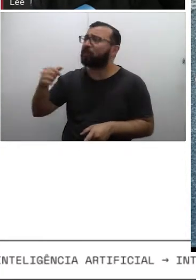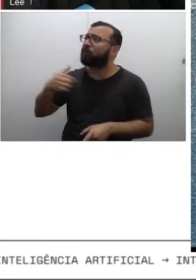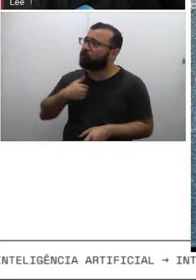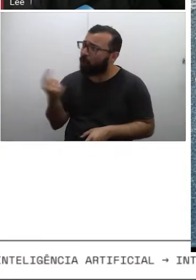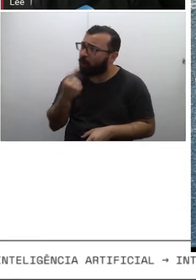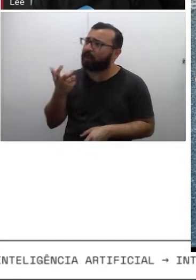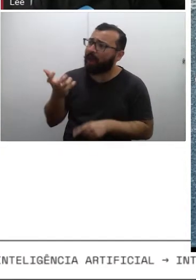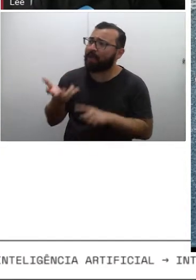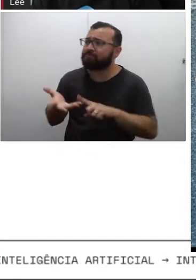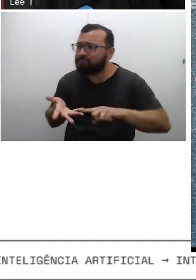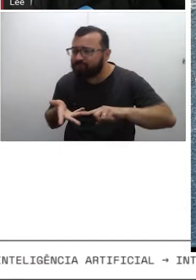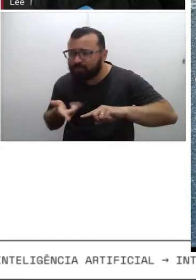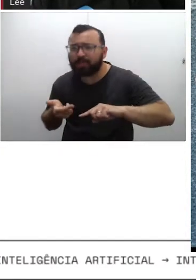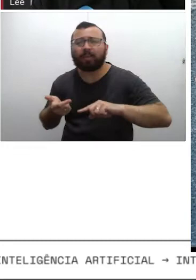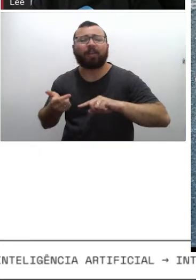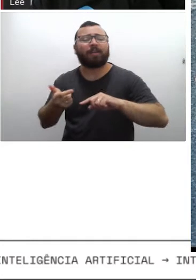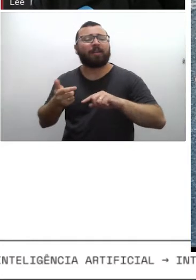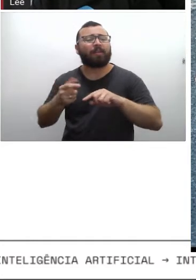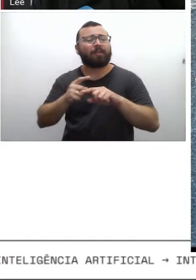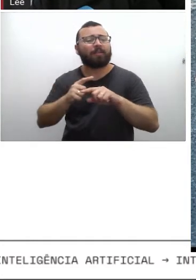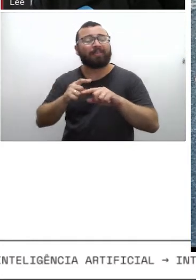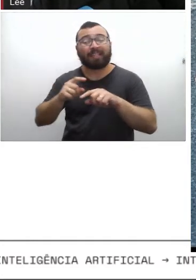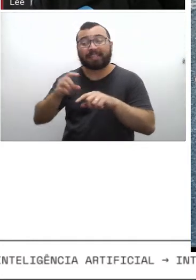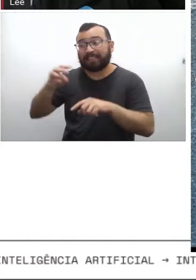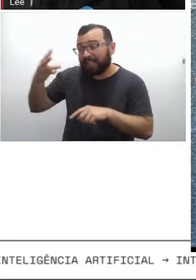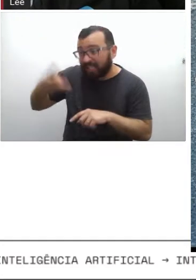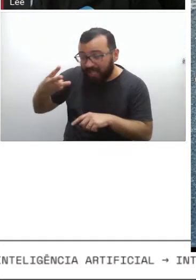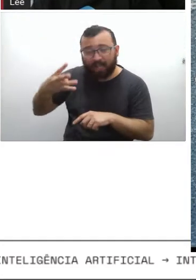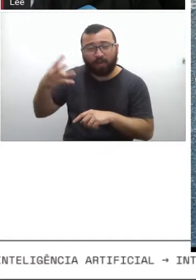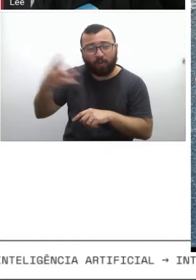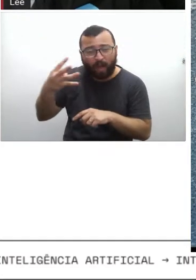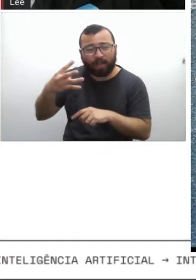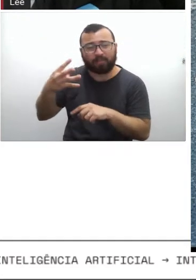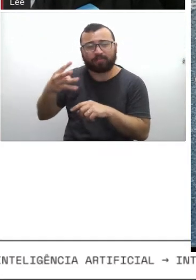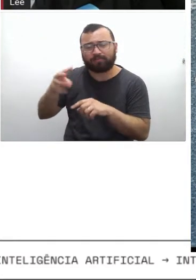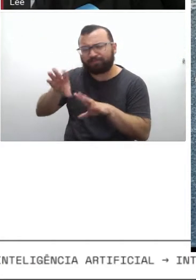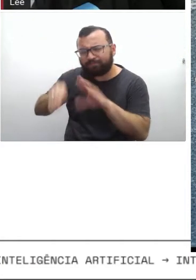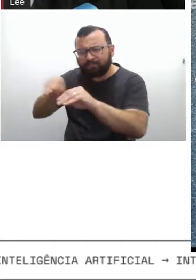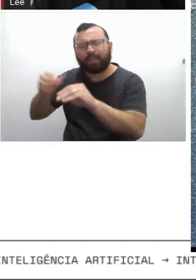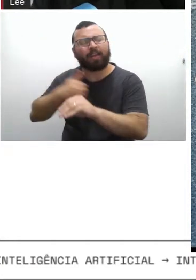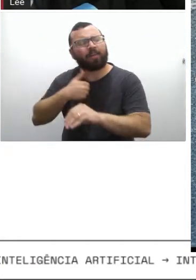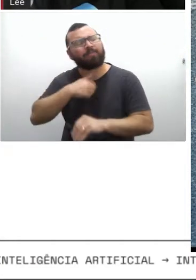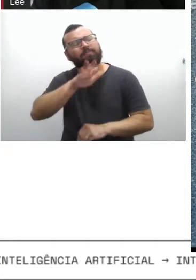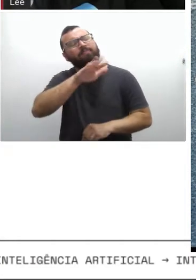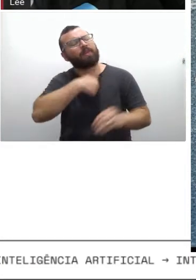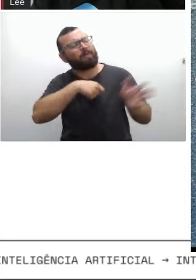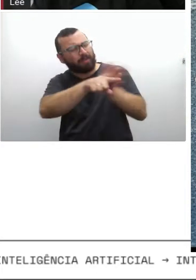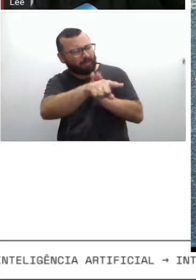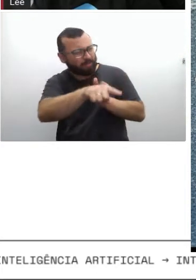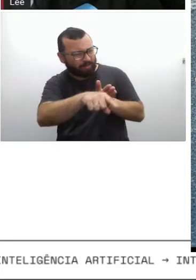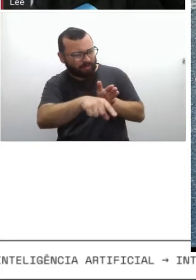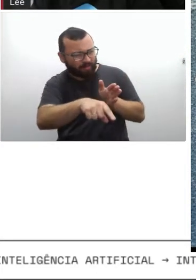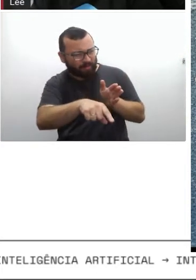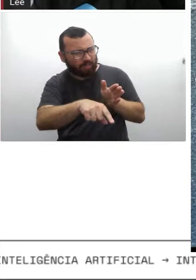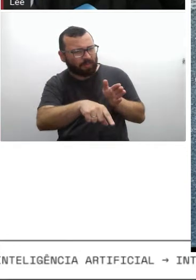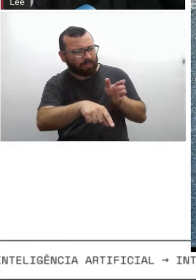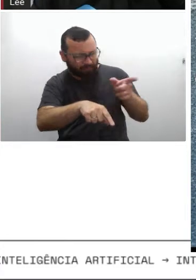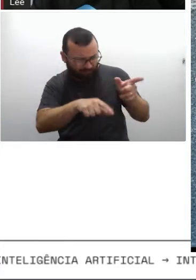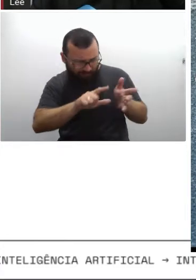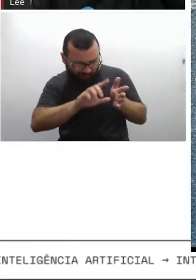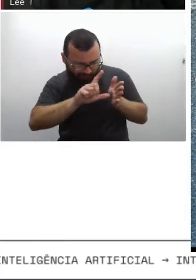do that maybe in the third or fourth iteration of the project. And then I always ask them, well, aren't you too late with doing